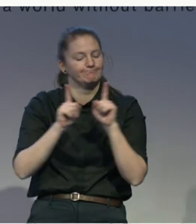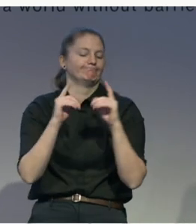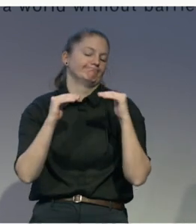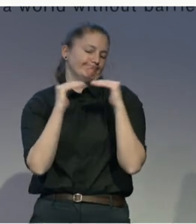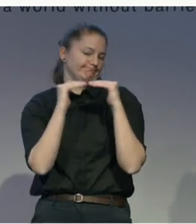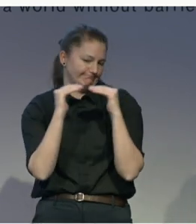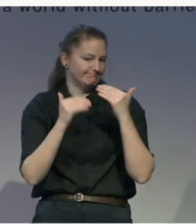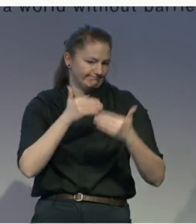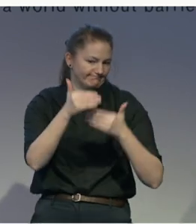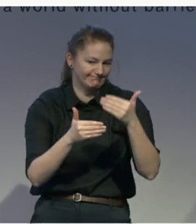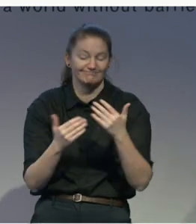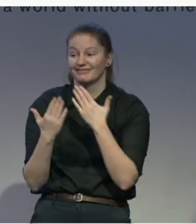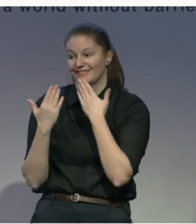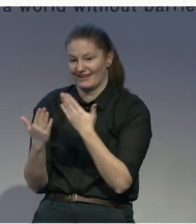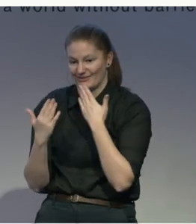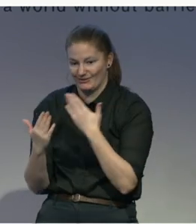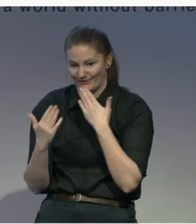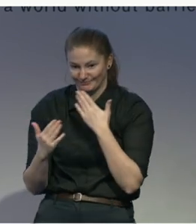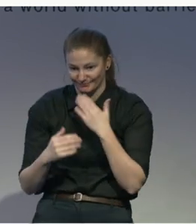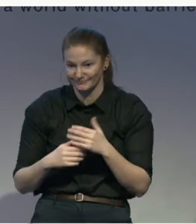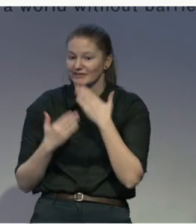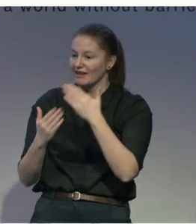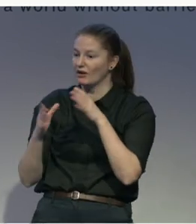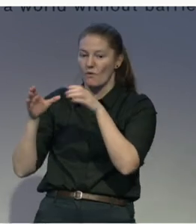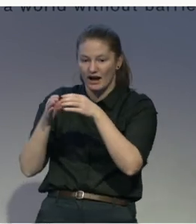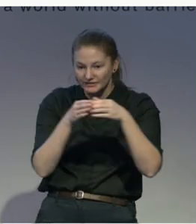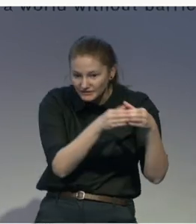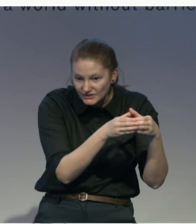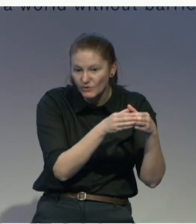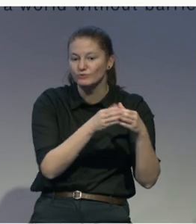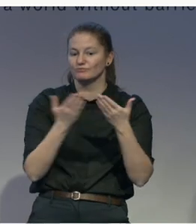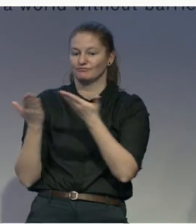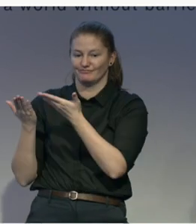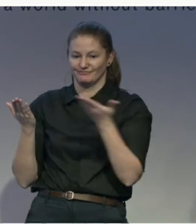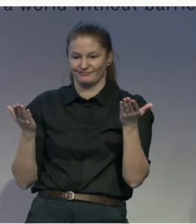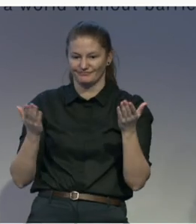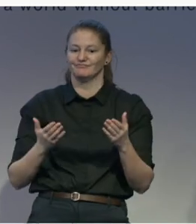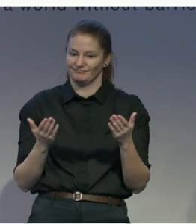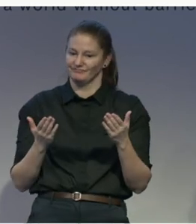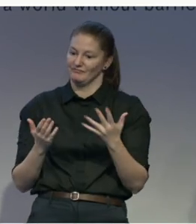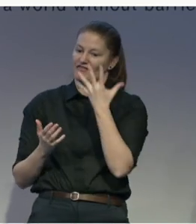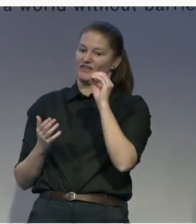Thank you. In our organization, we have 50% of total staff are women,